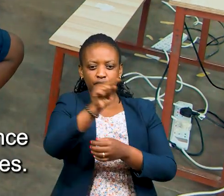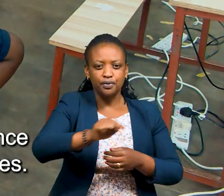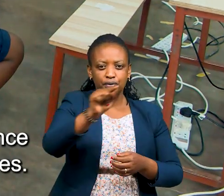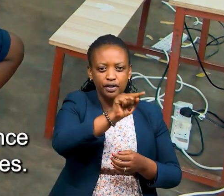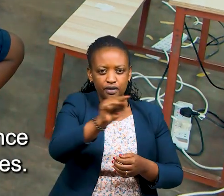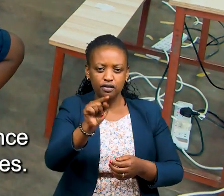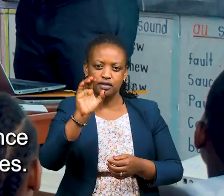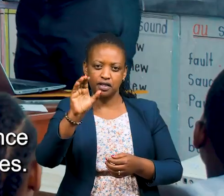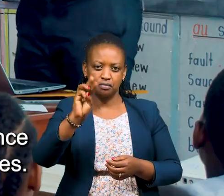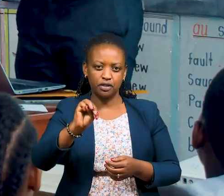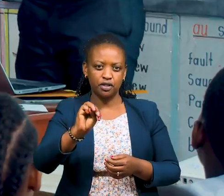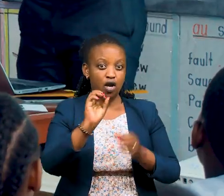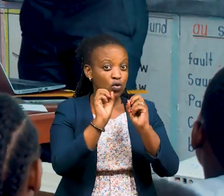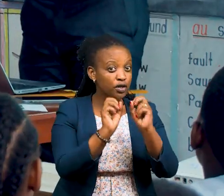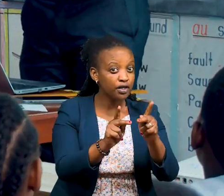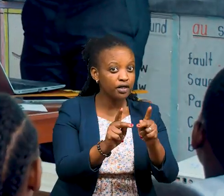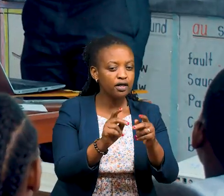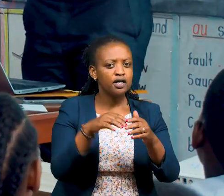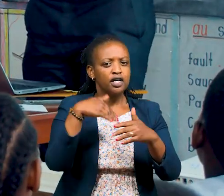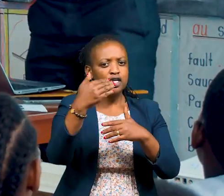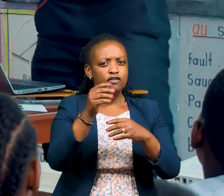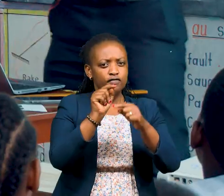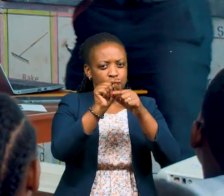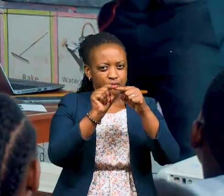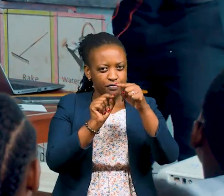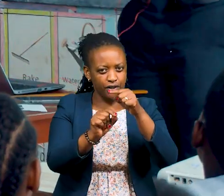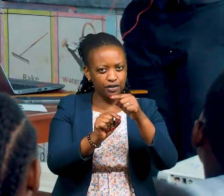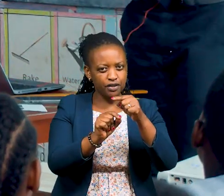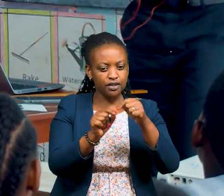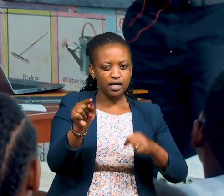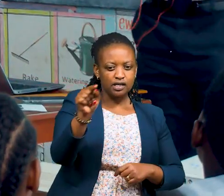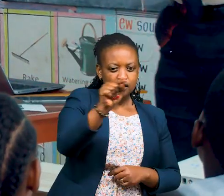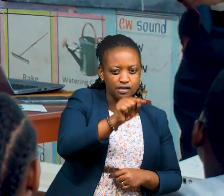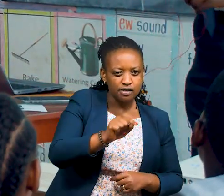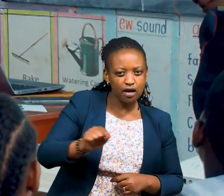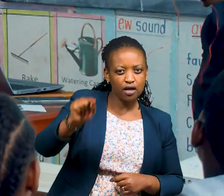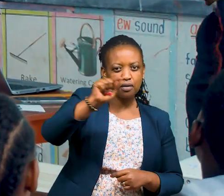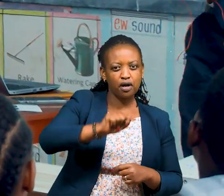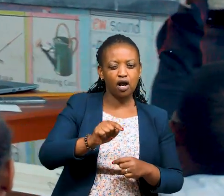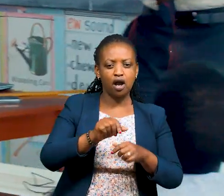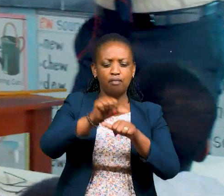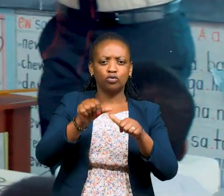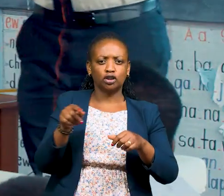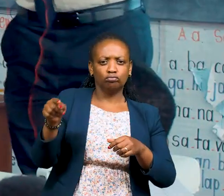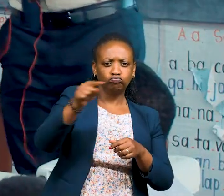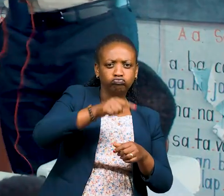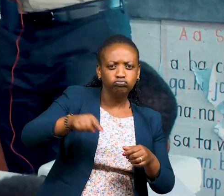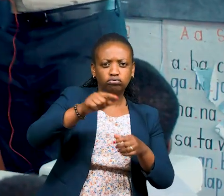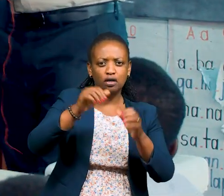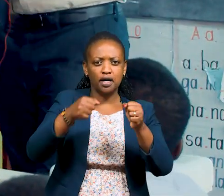diameter in centimeters, right? And then when we divide the circumference of a